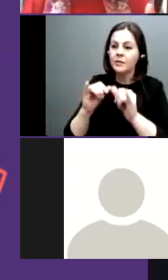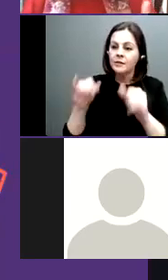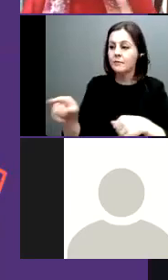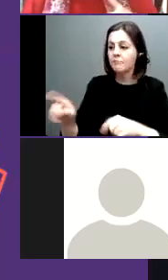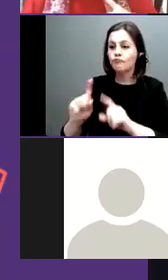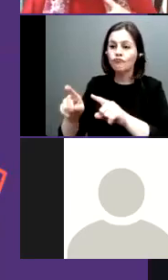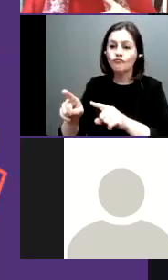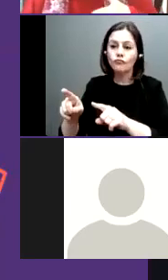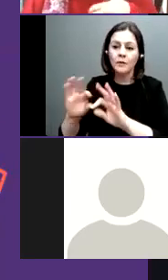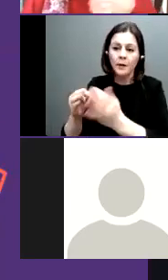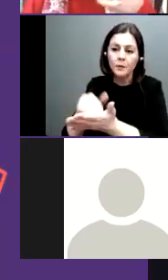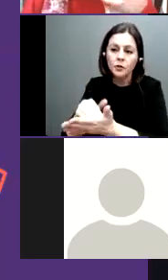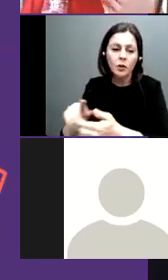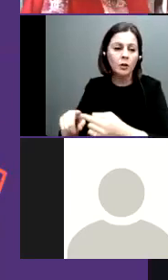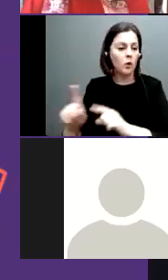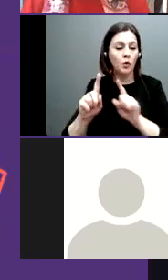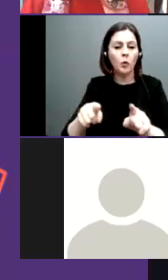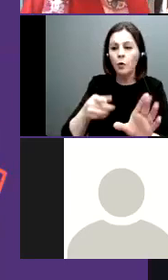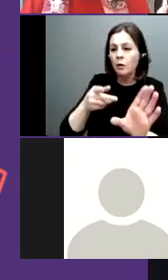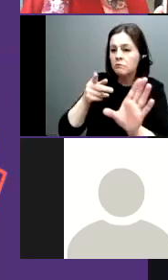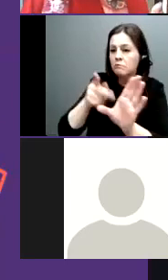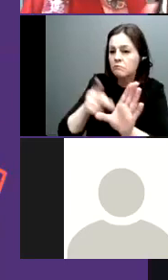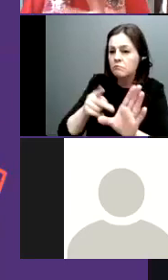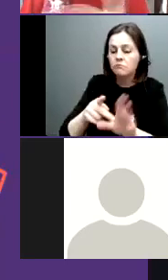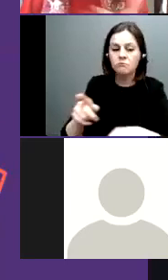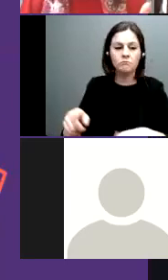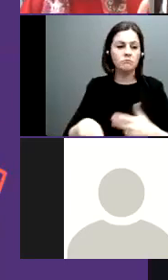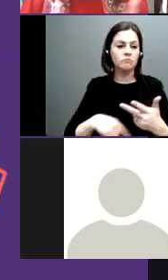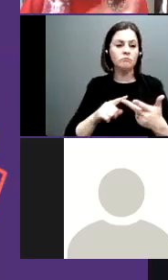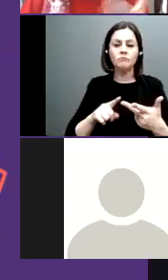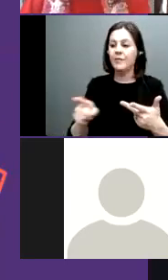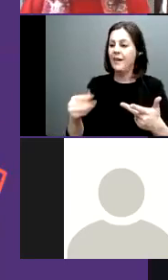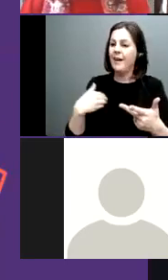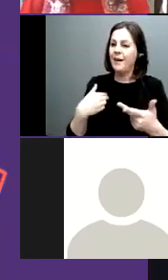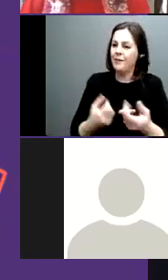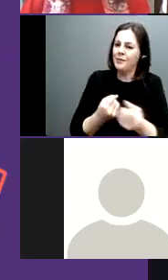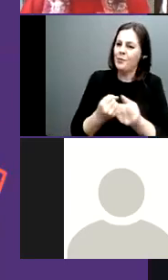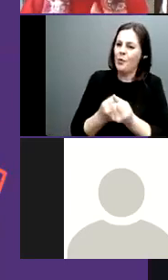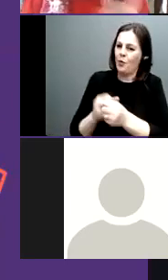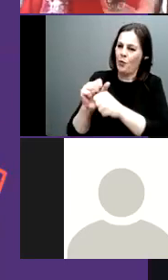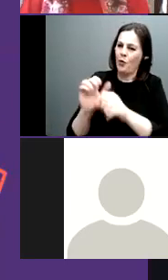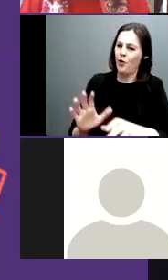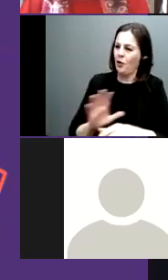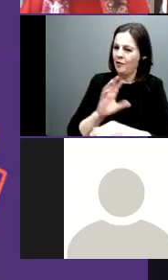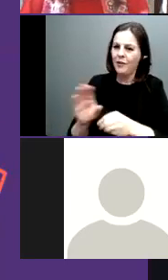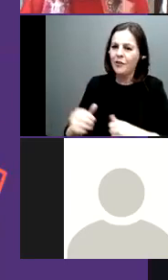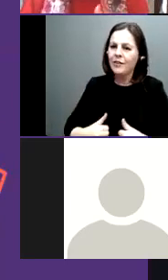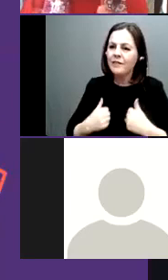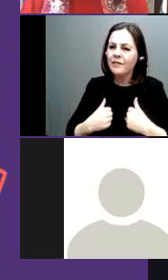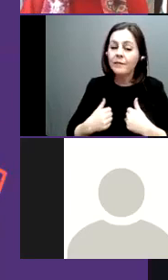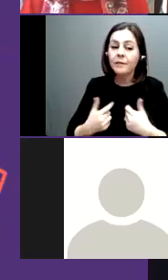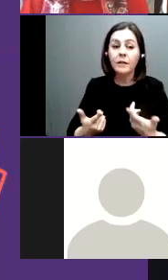psychiatrist, or they have perhaps support people in their lives, community support people